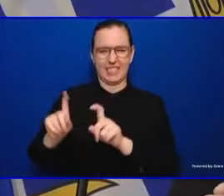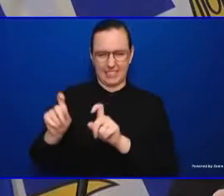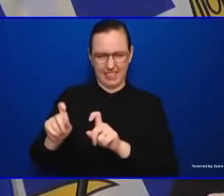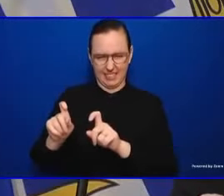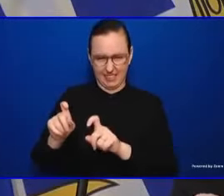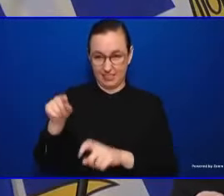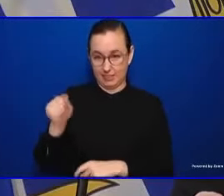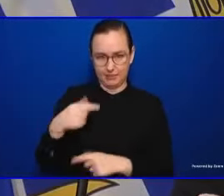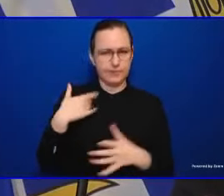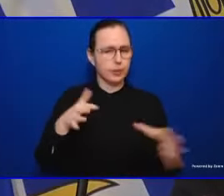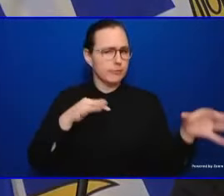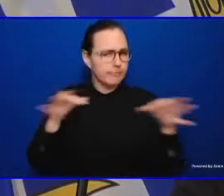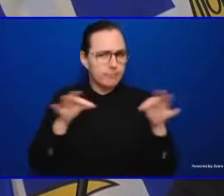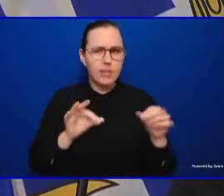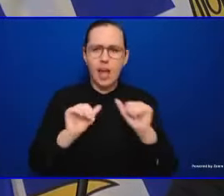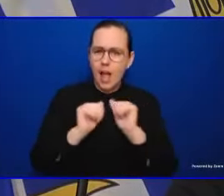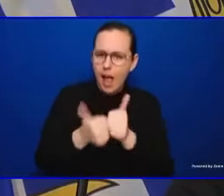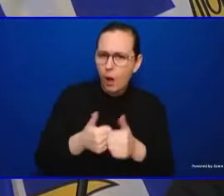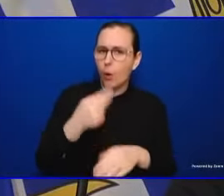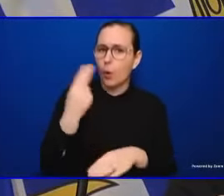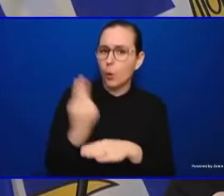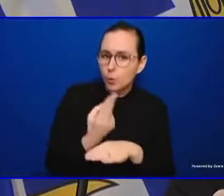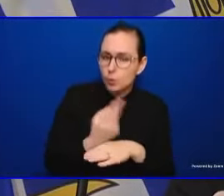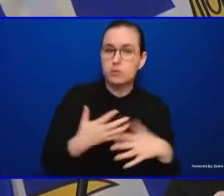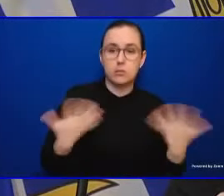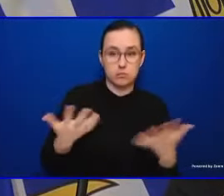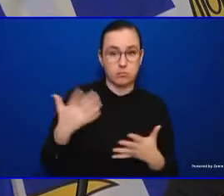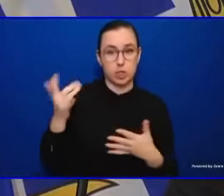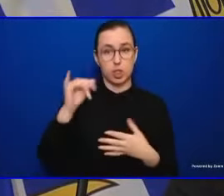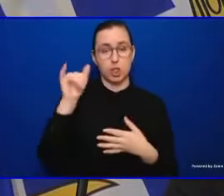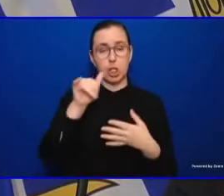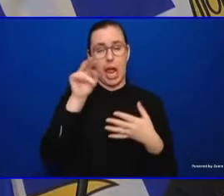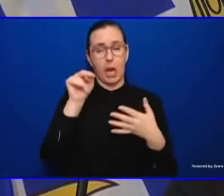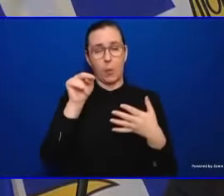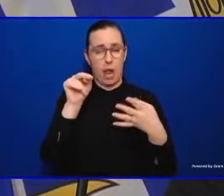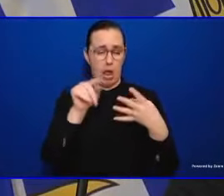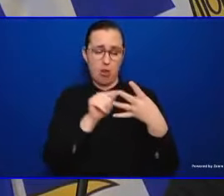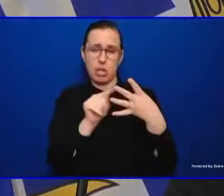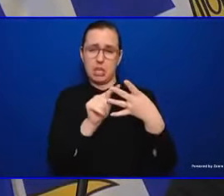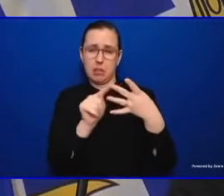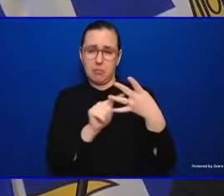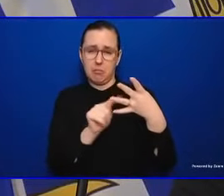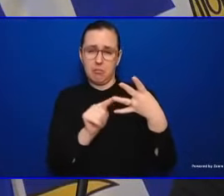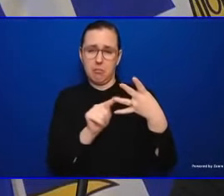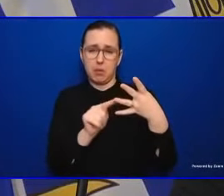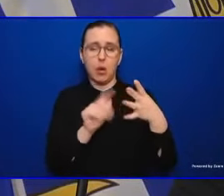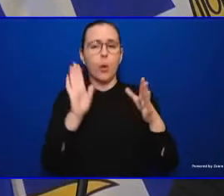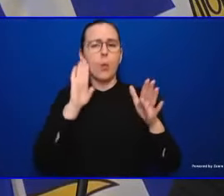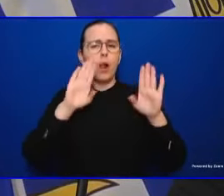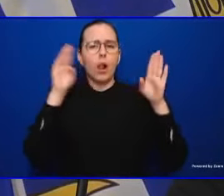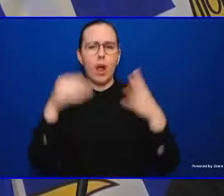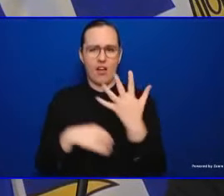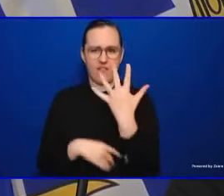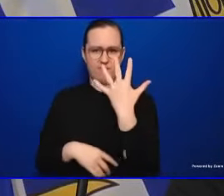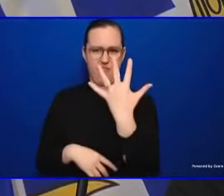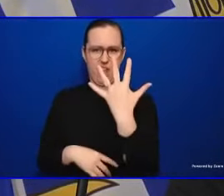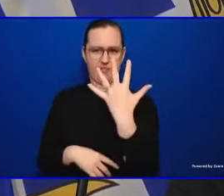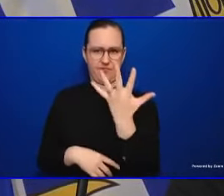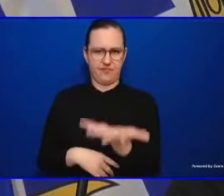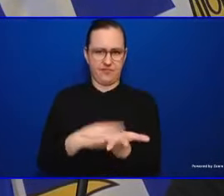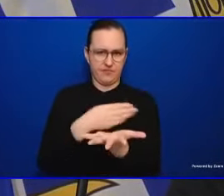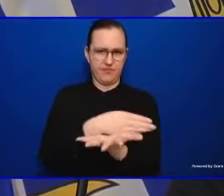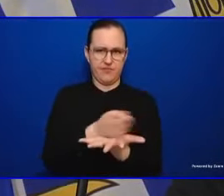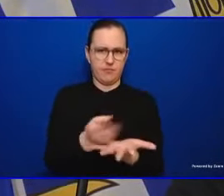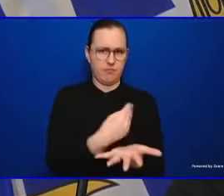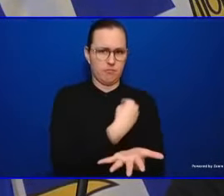focusing on five key areas, making sure that we're supporting long-term care, our test sample collection